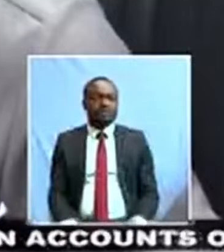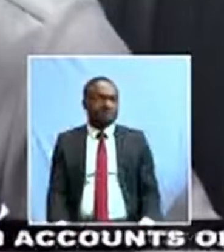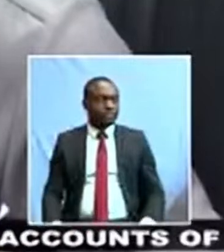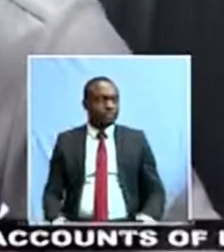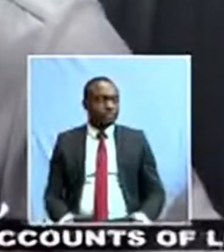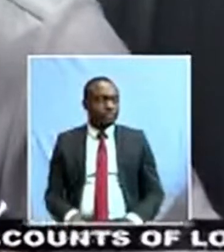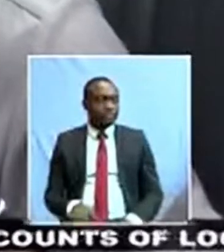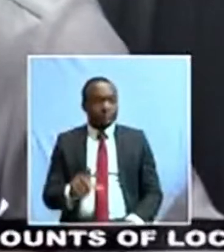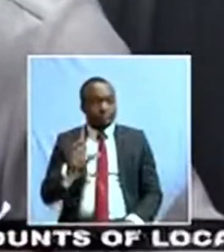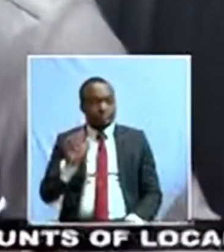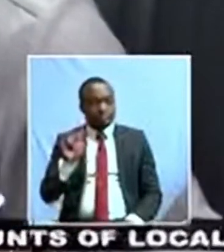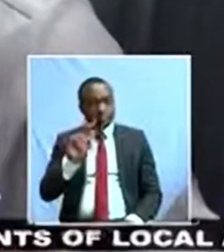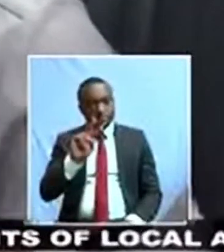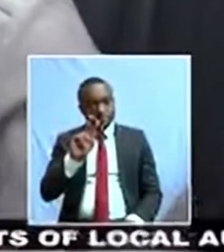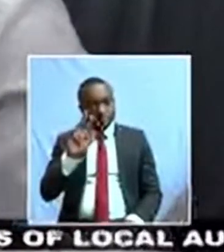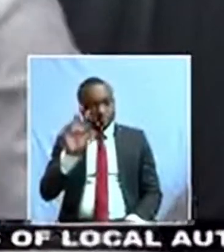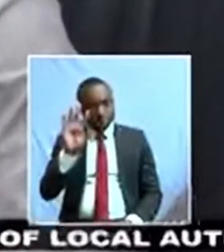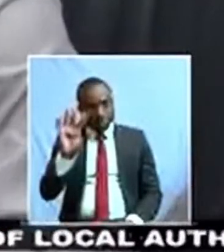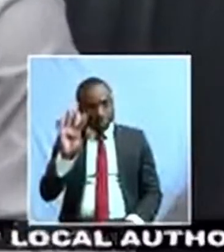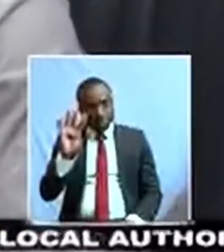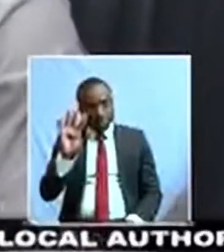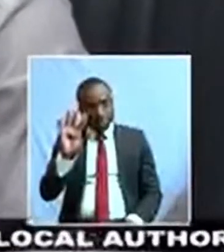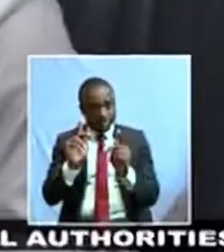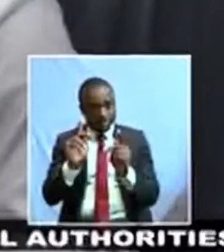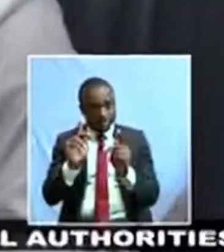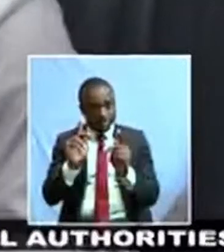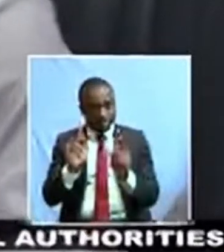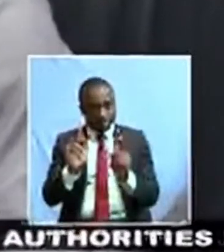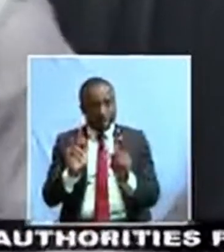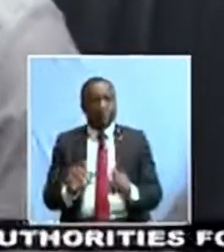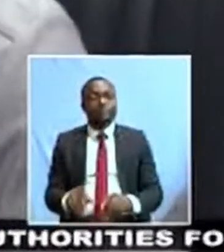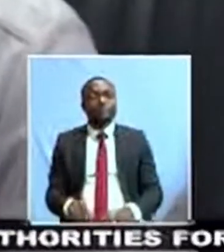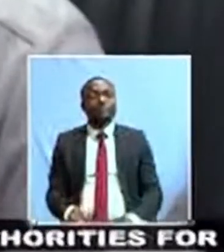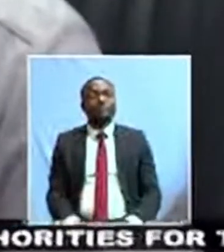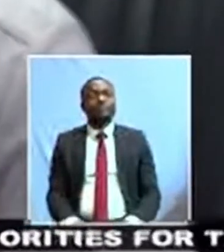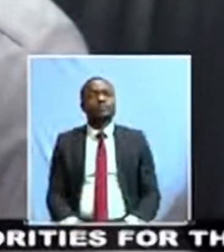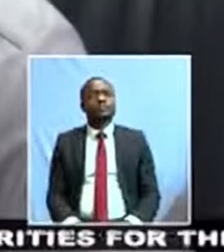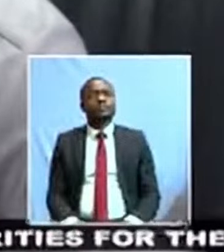for 2024 they have collected. Okay. So,